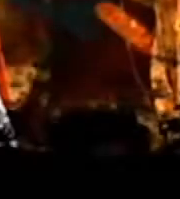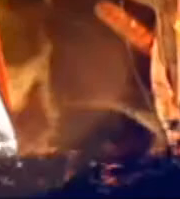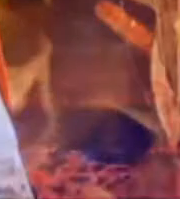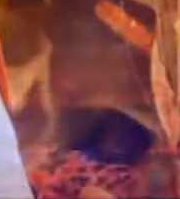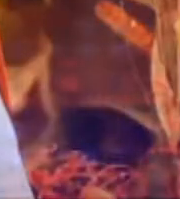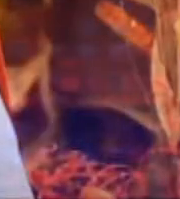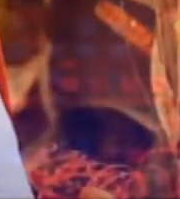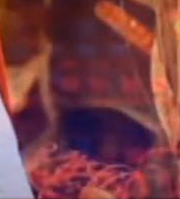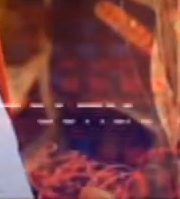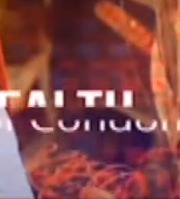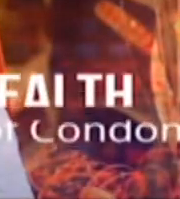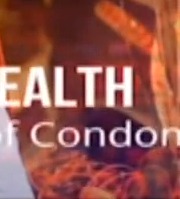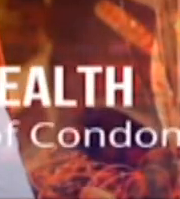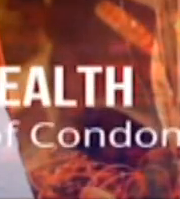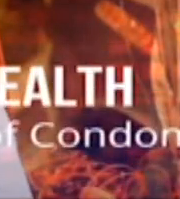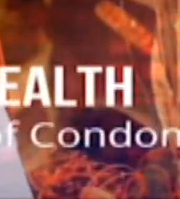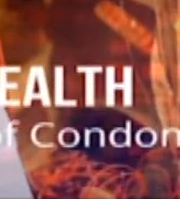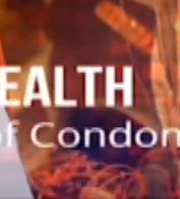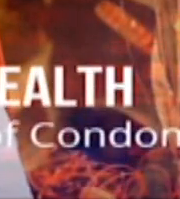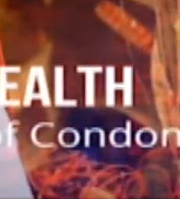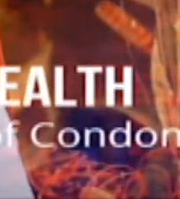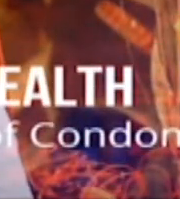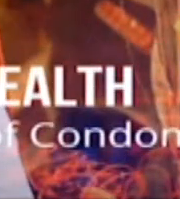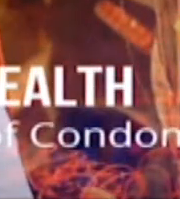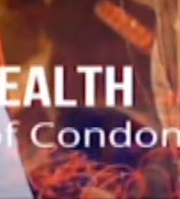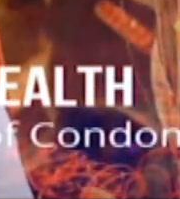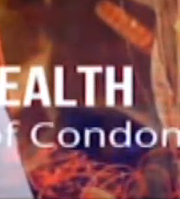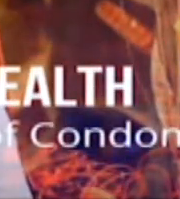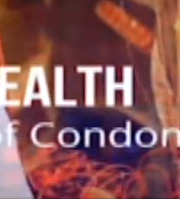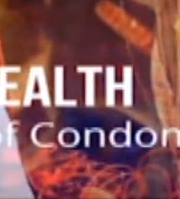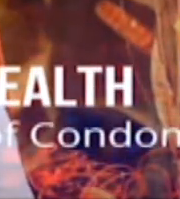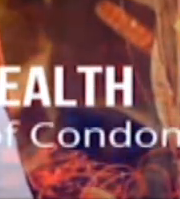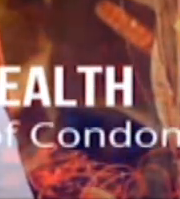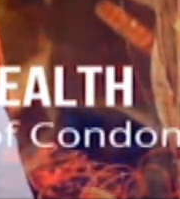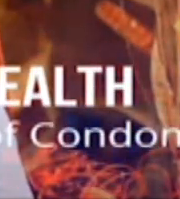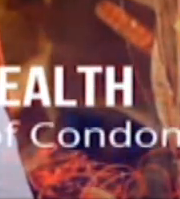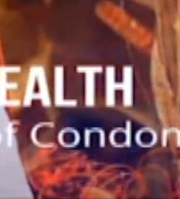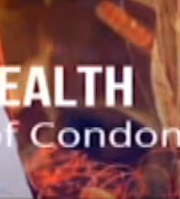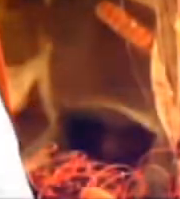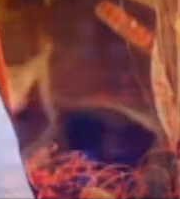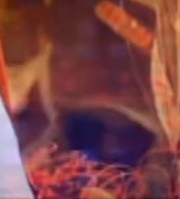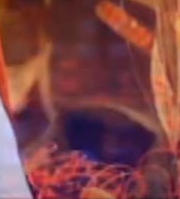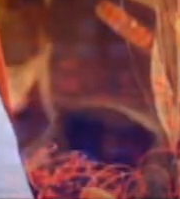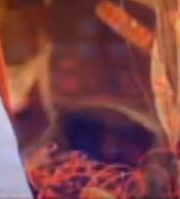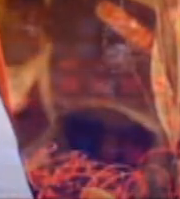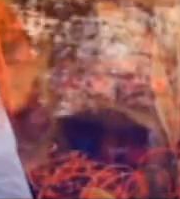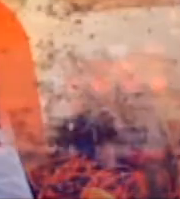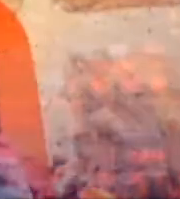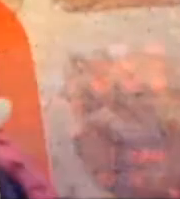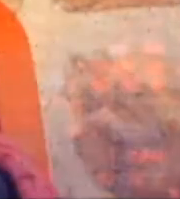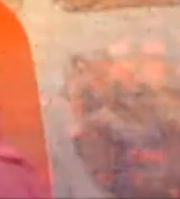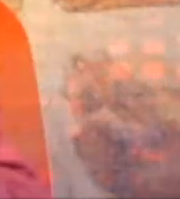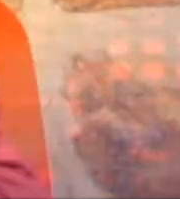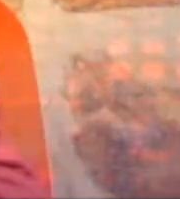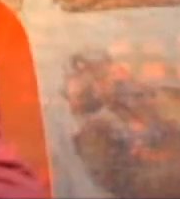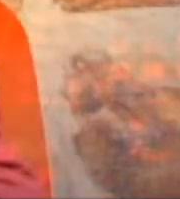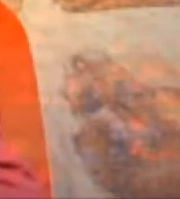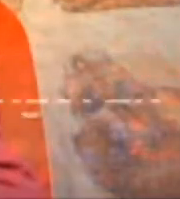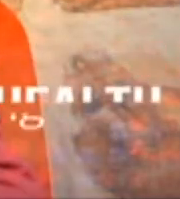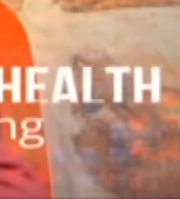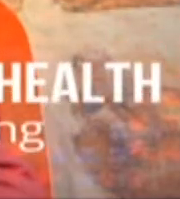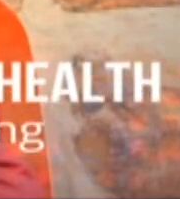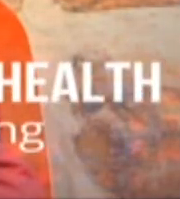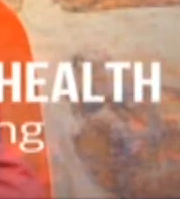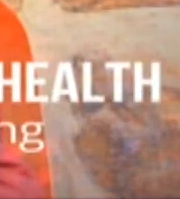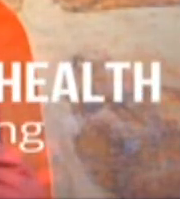lifestyle. When it comes to the condom itself, it needs to be used correctly and consistently. Ama services abe